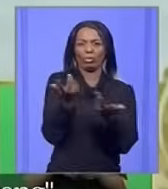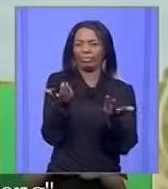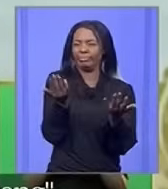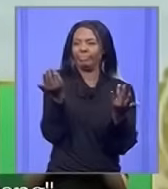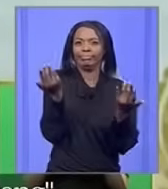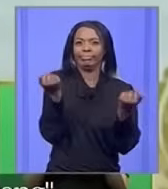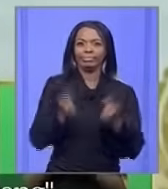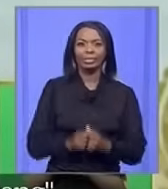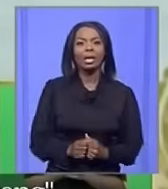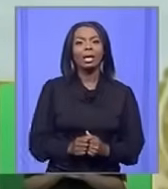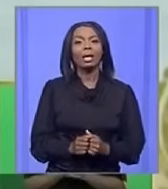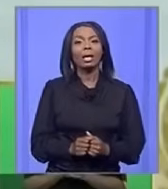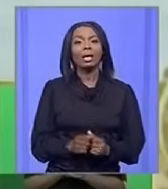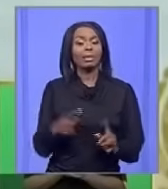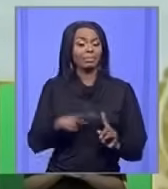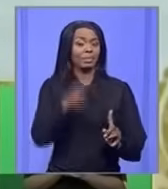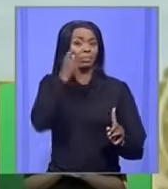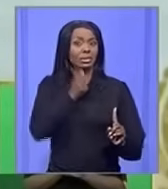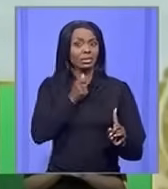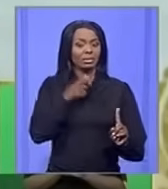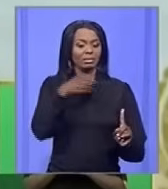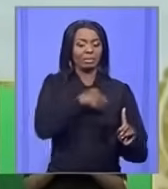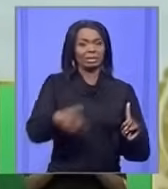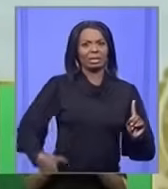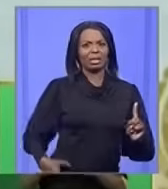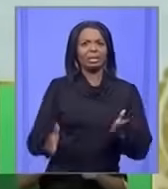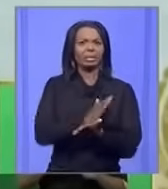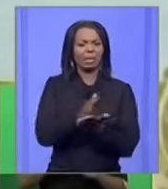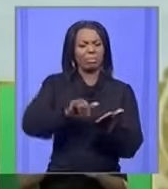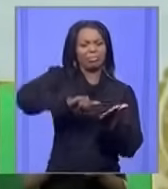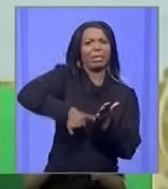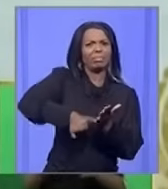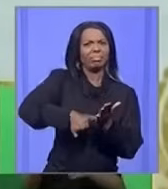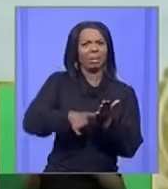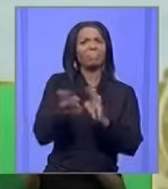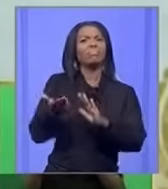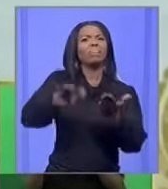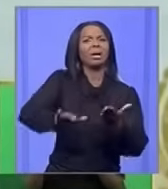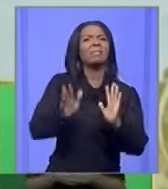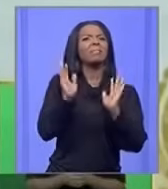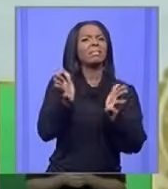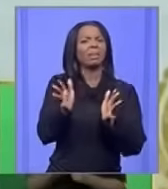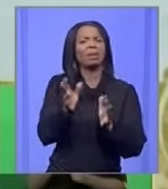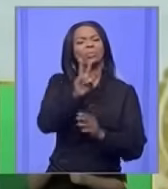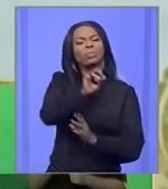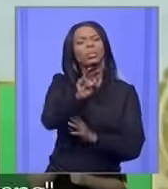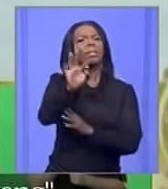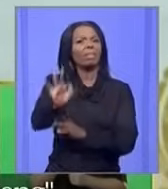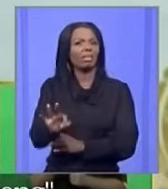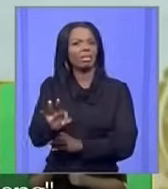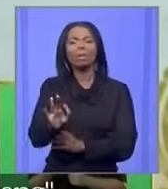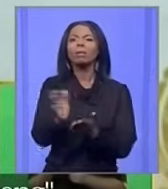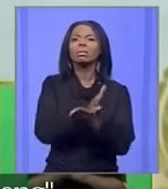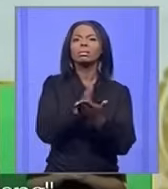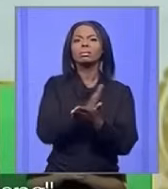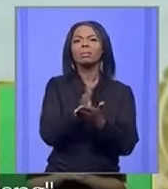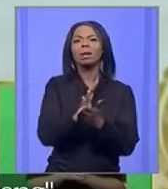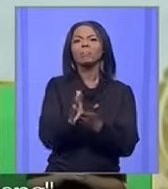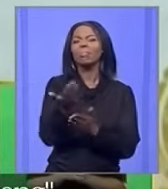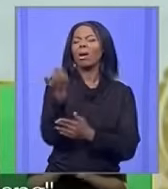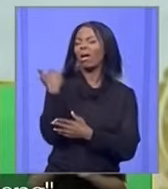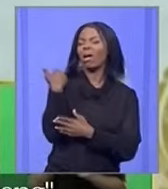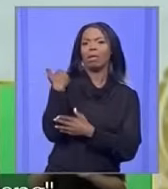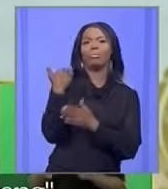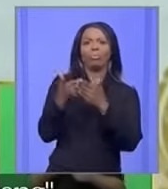Mr. President, as some of these pensioners have passed away in 2023 and others long